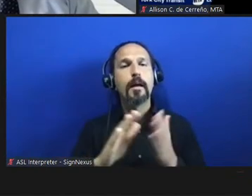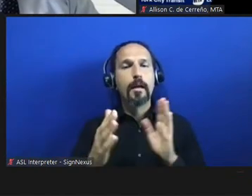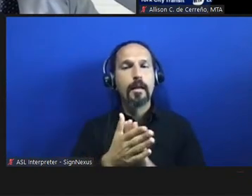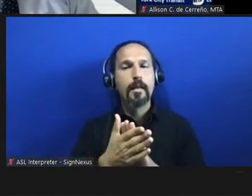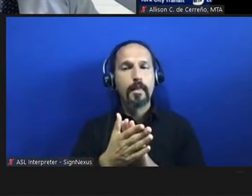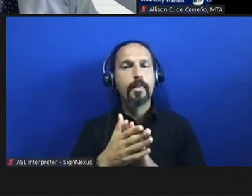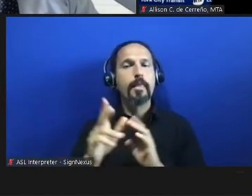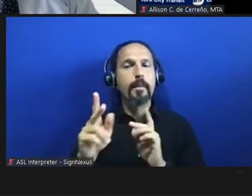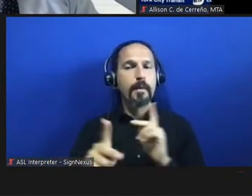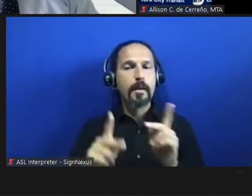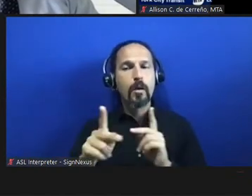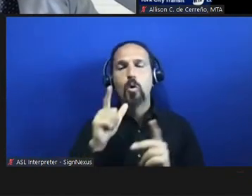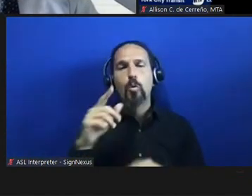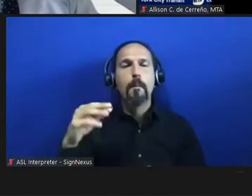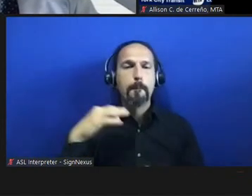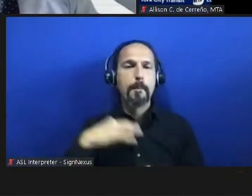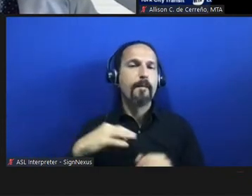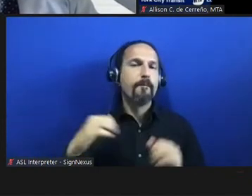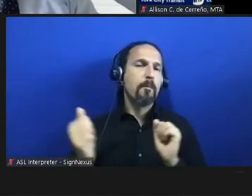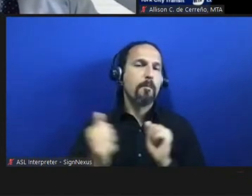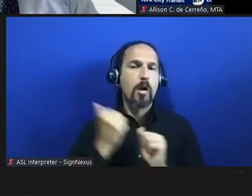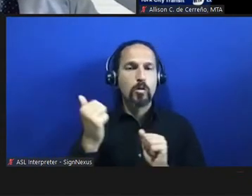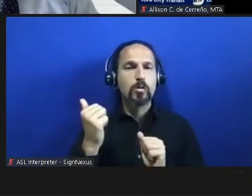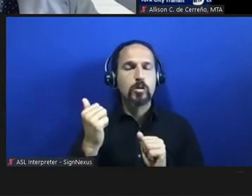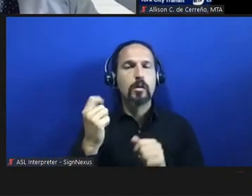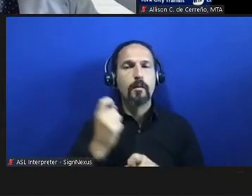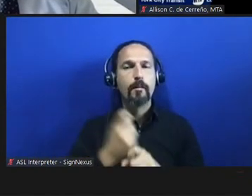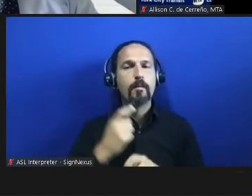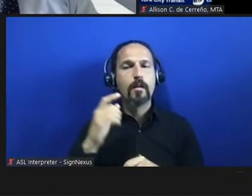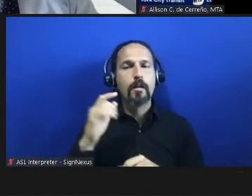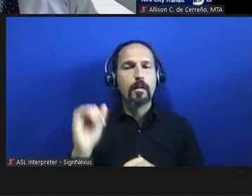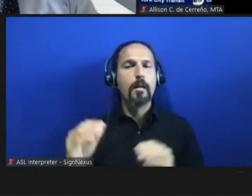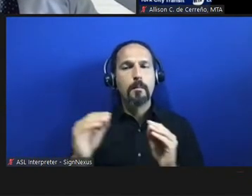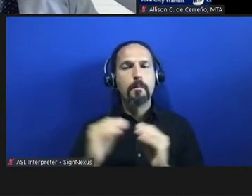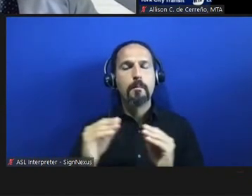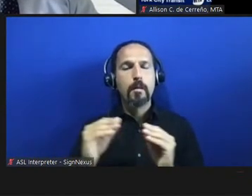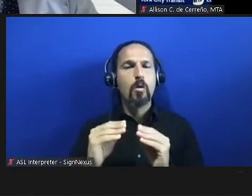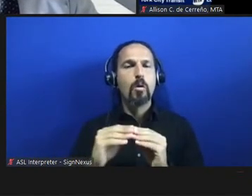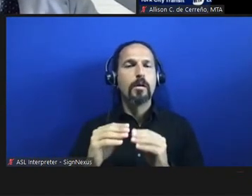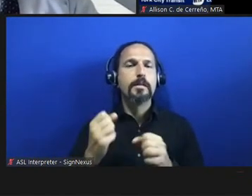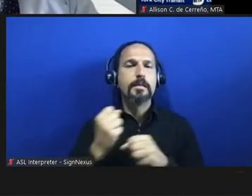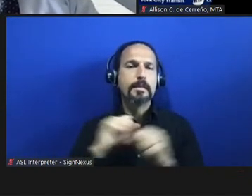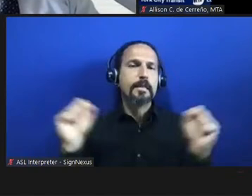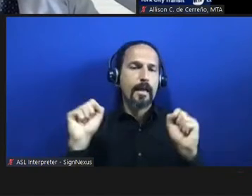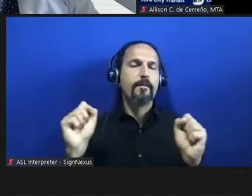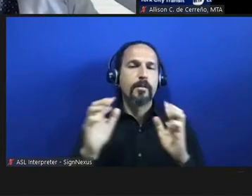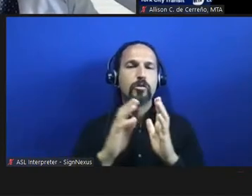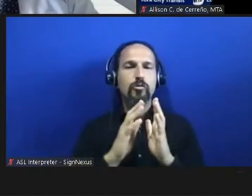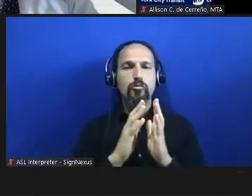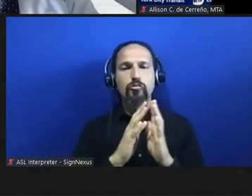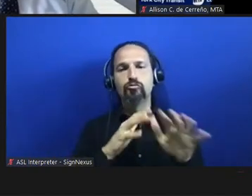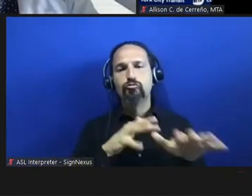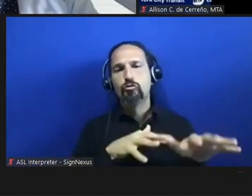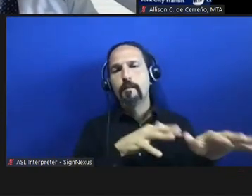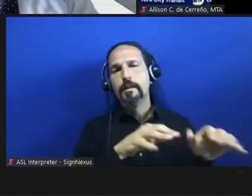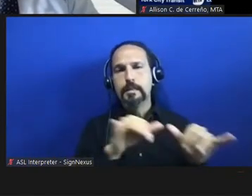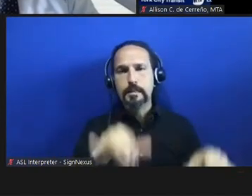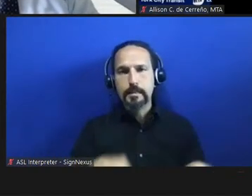people who benefit most from a saner traffic system two